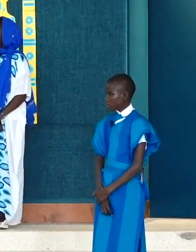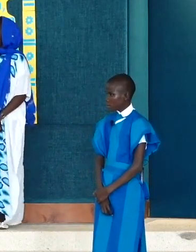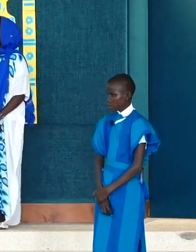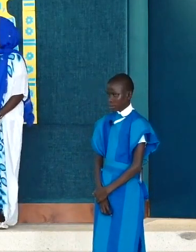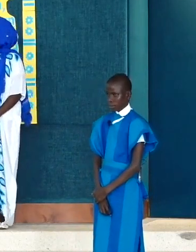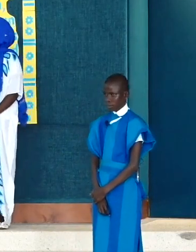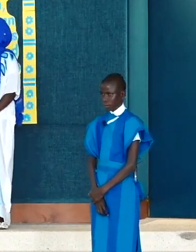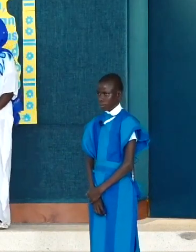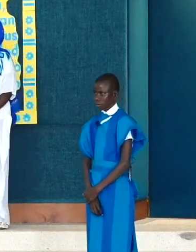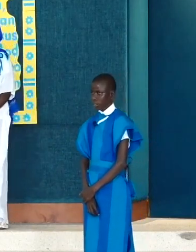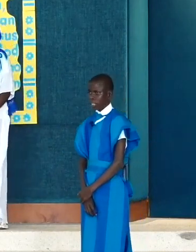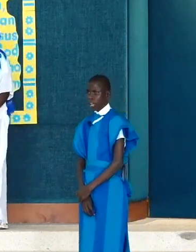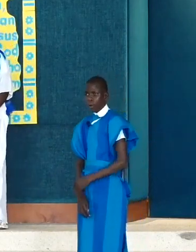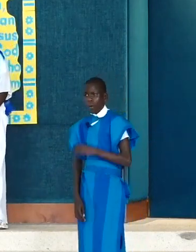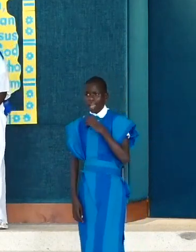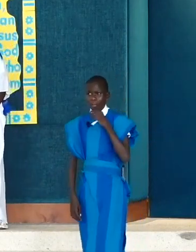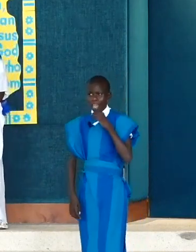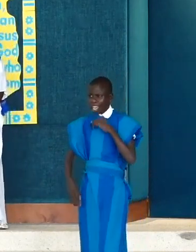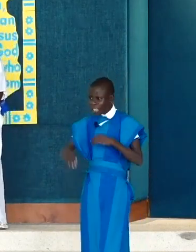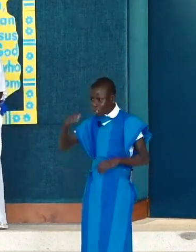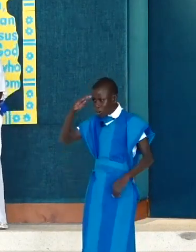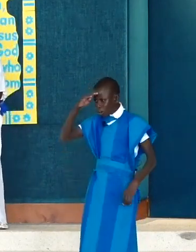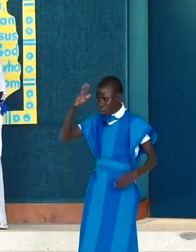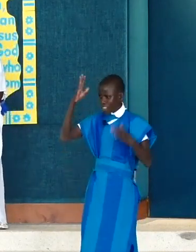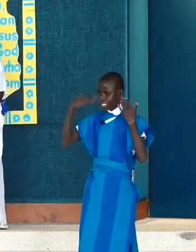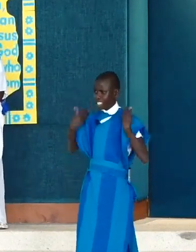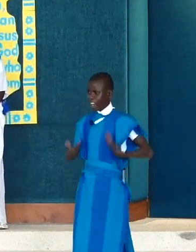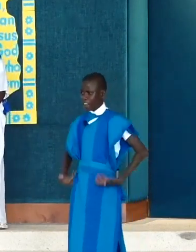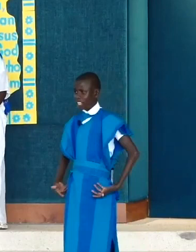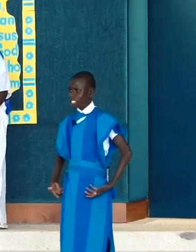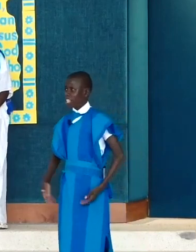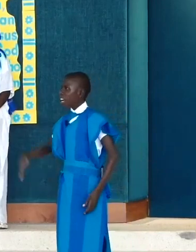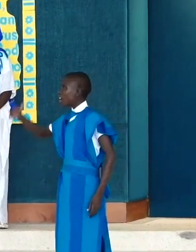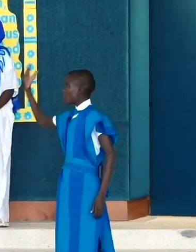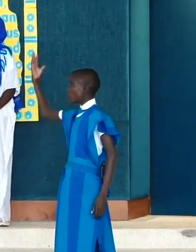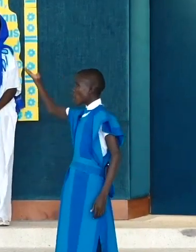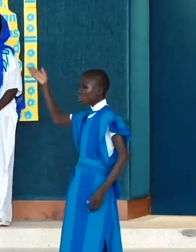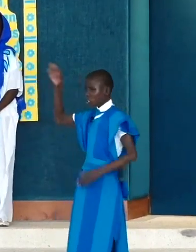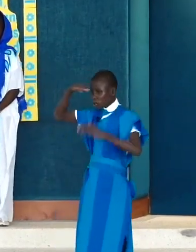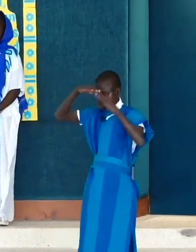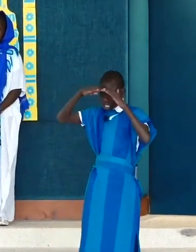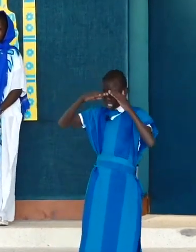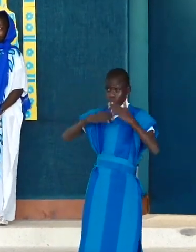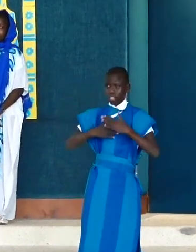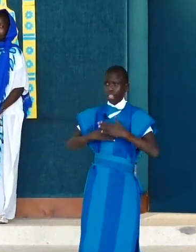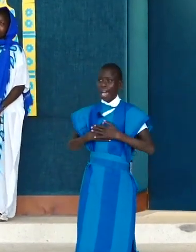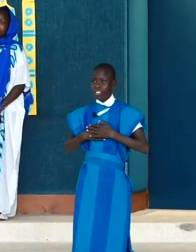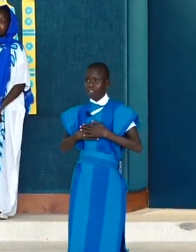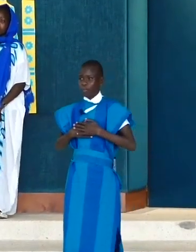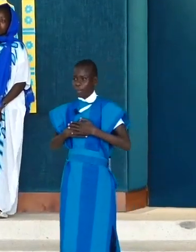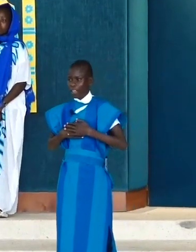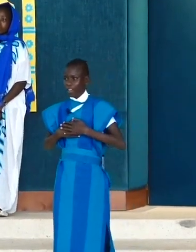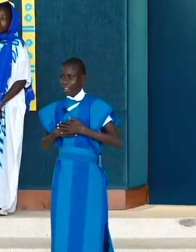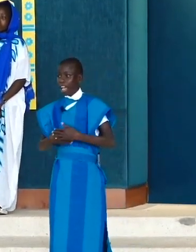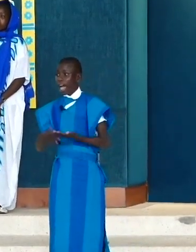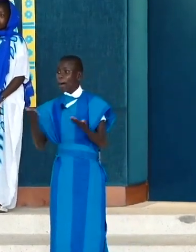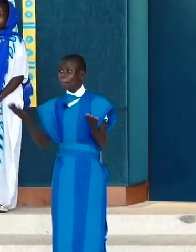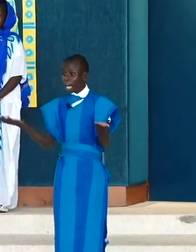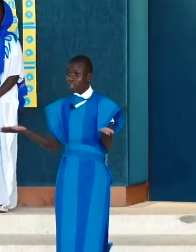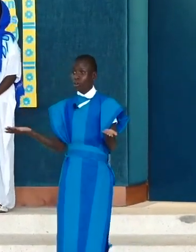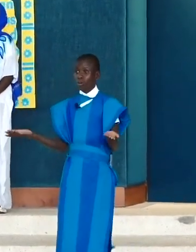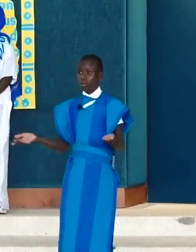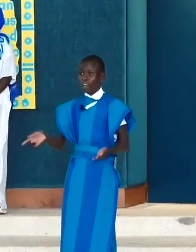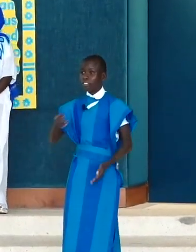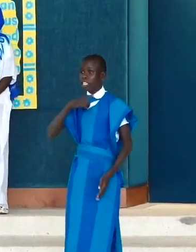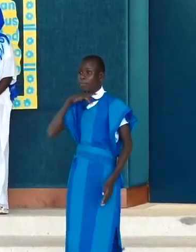How ironic. While men look on the surface, God looks into the hearts of men.